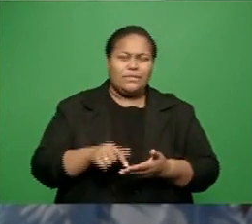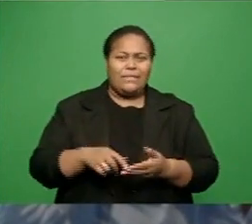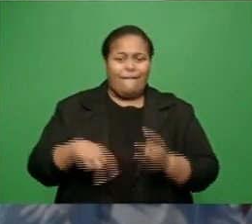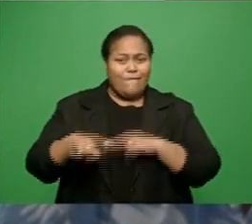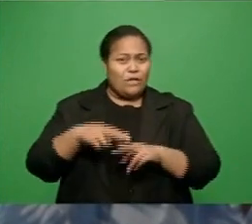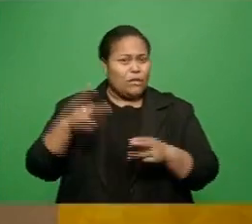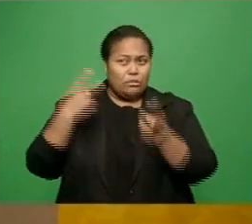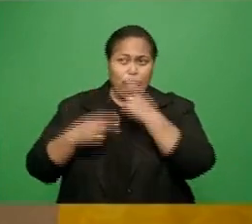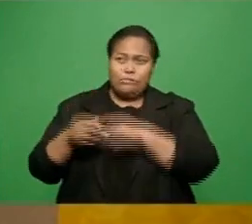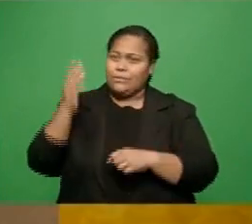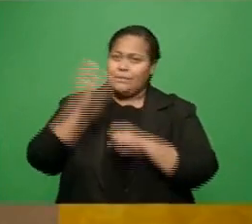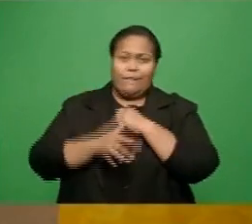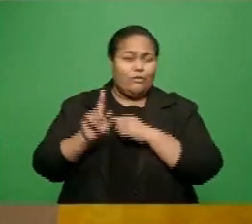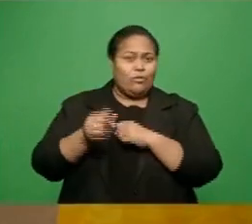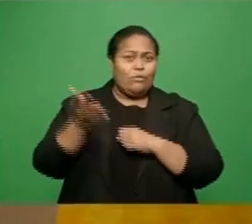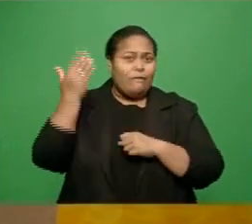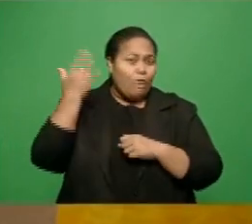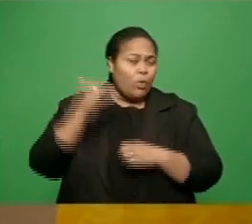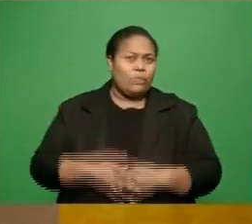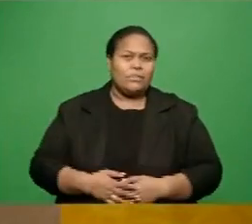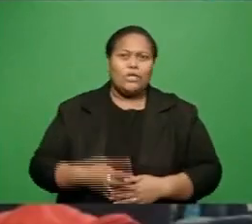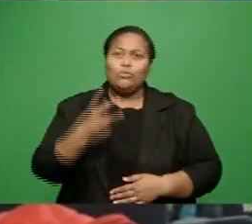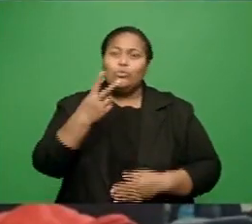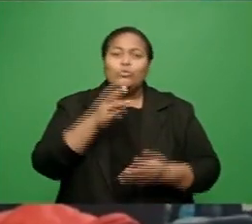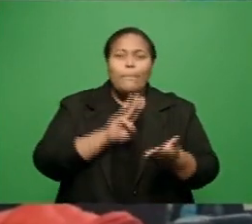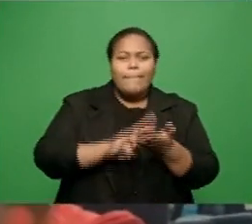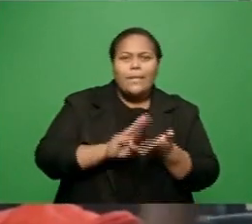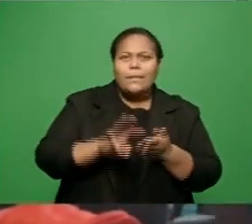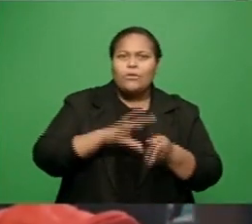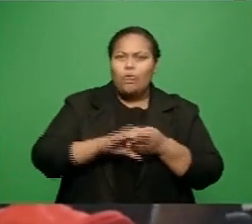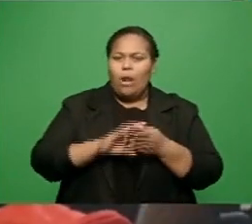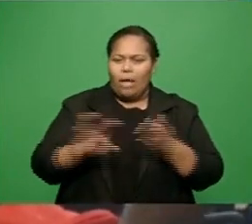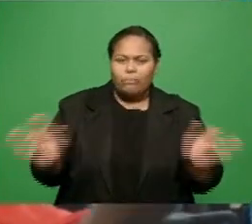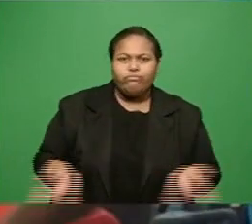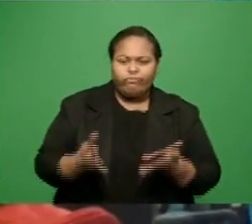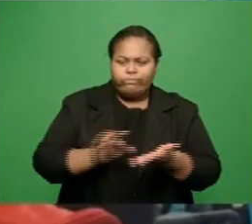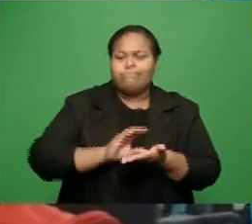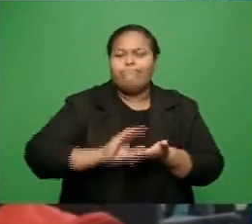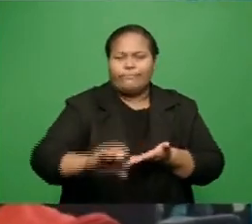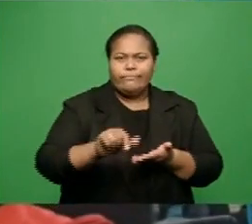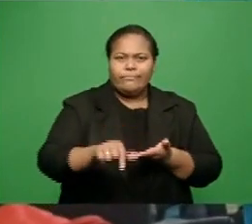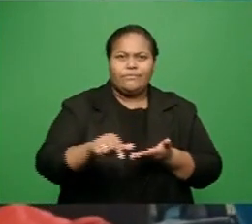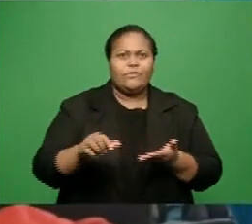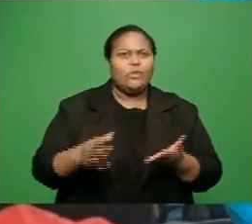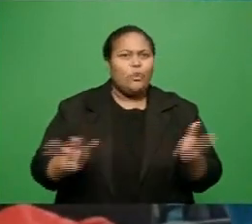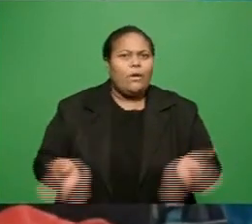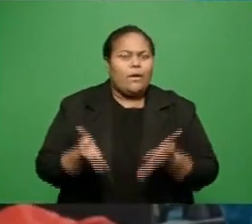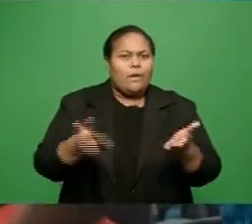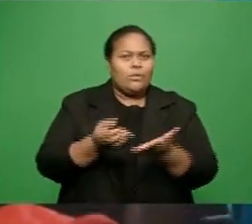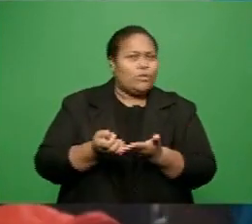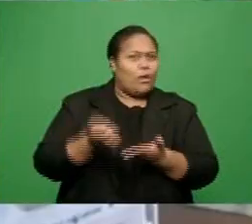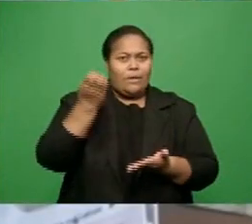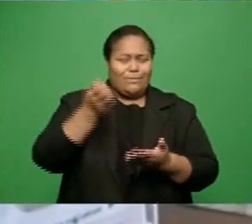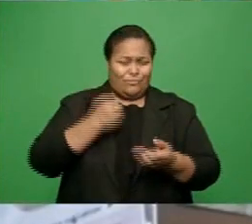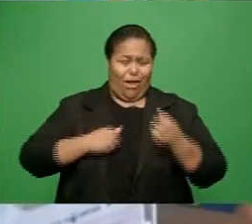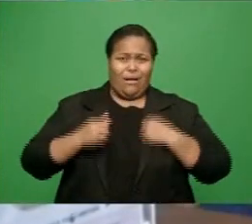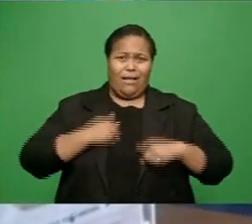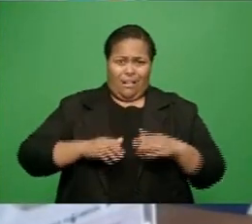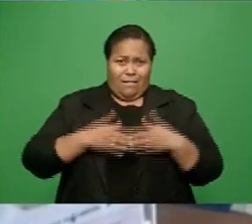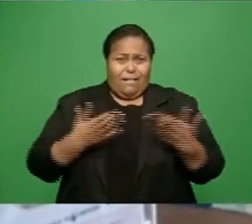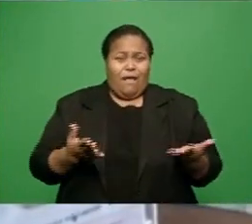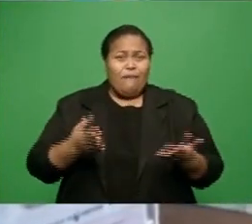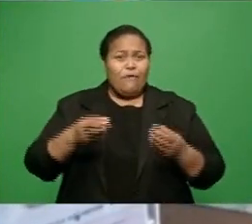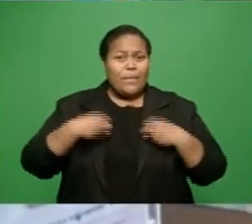put forward a $2 billion economic stimulus. Natha says these are struggling times for businesses, but maintaining a